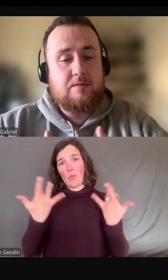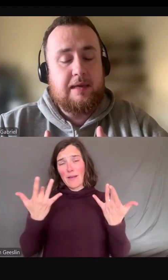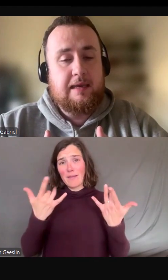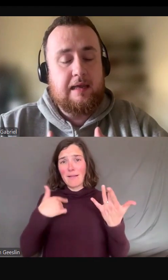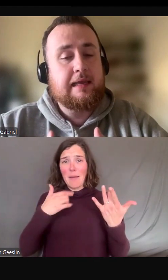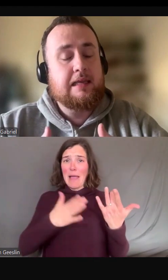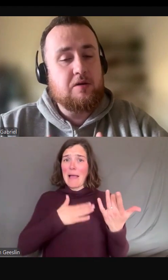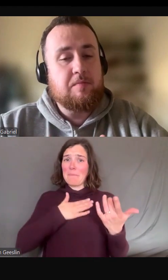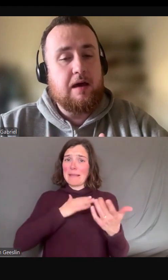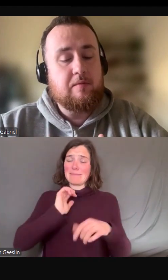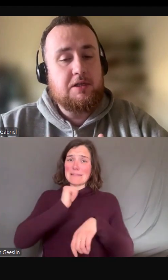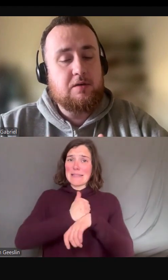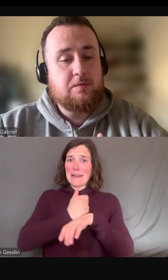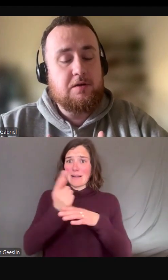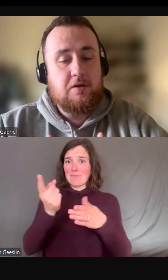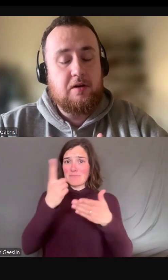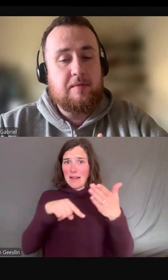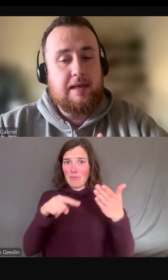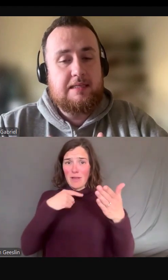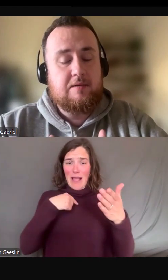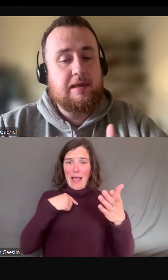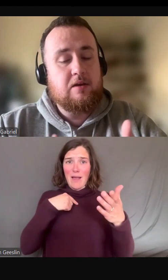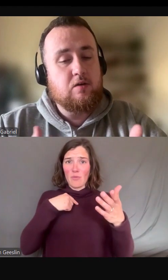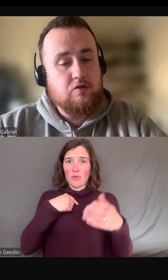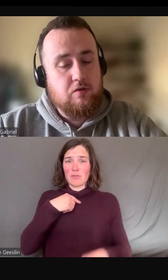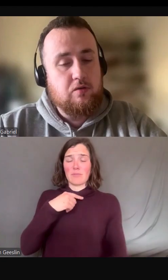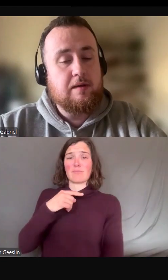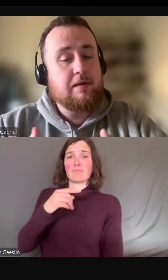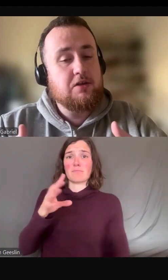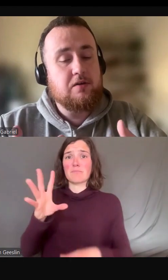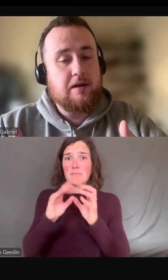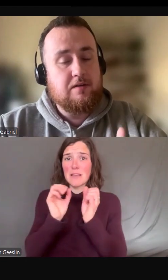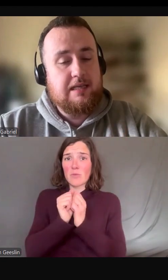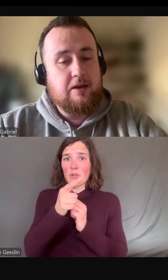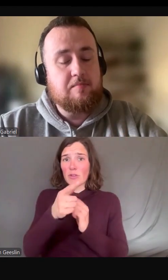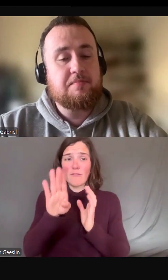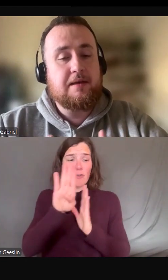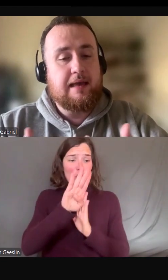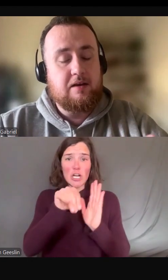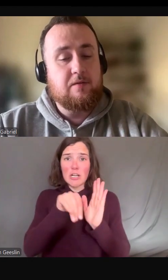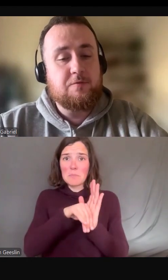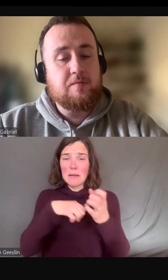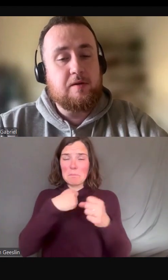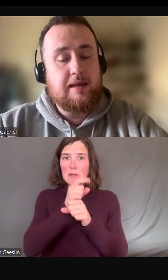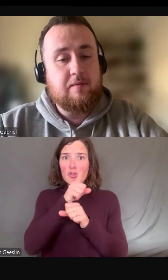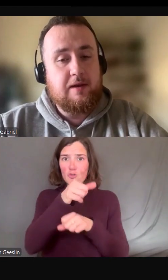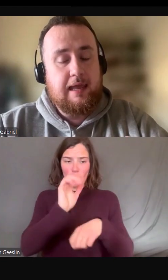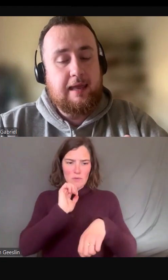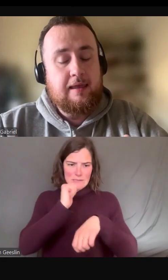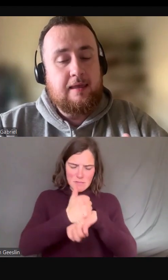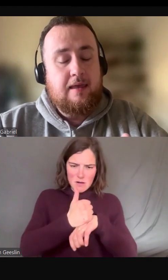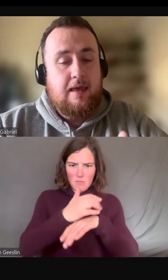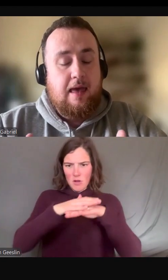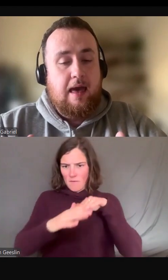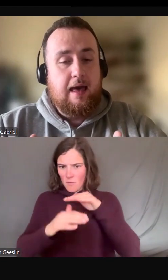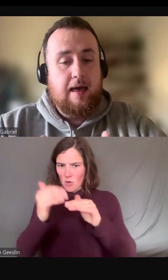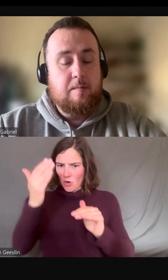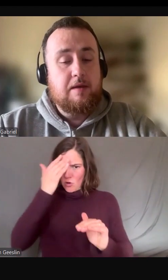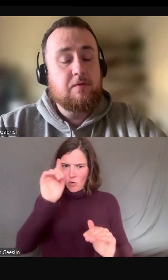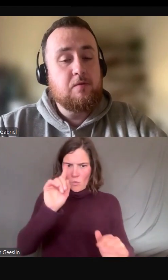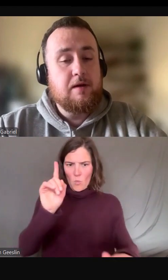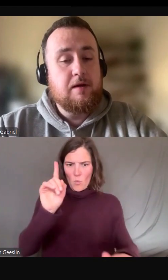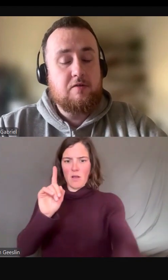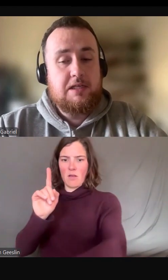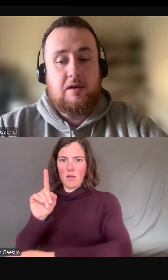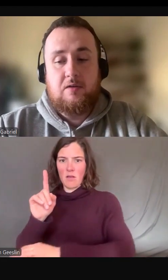next week, and I can jump on with you for 30 minutes and we can go through and make sure that you're set up and comfortable with everything. If